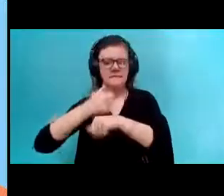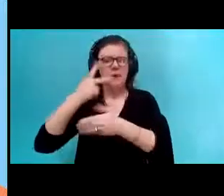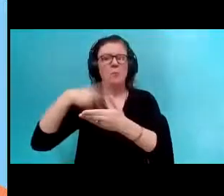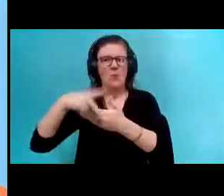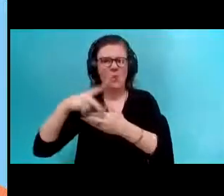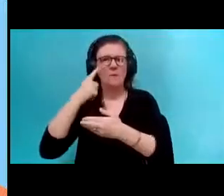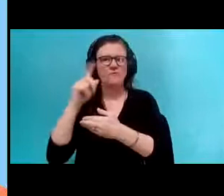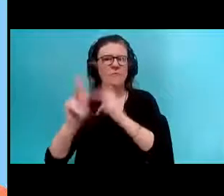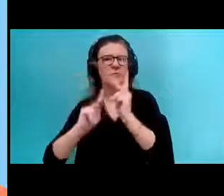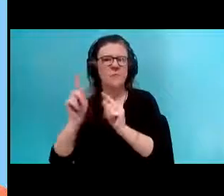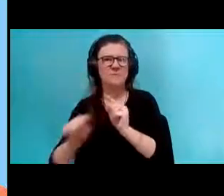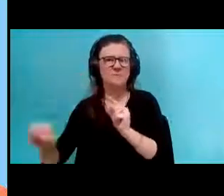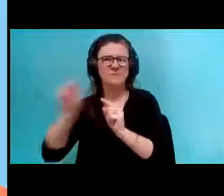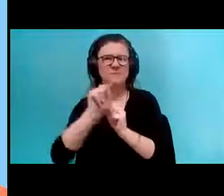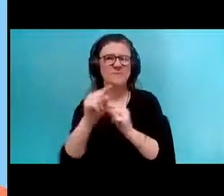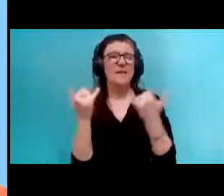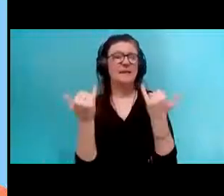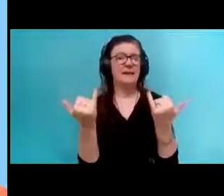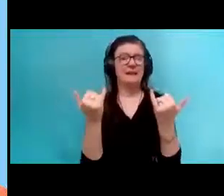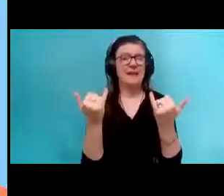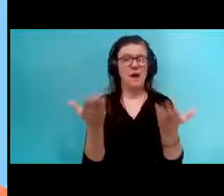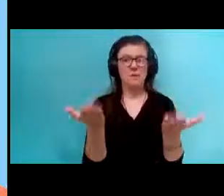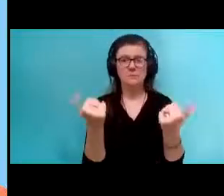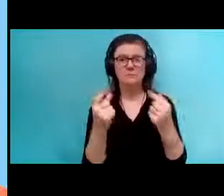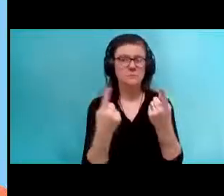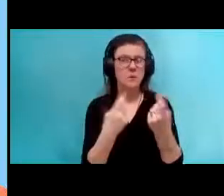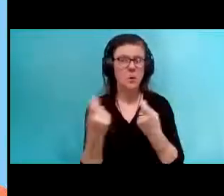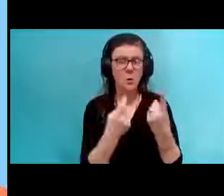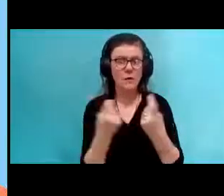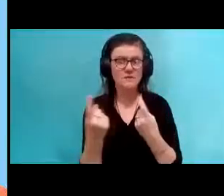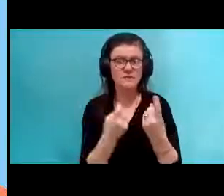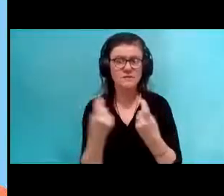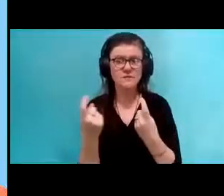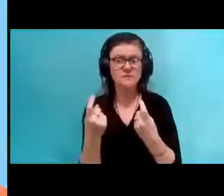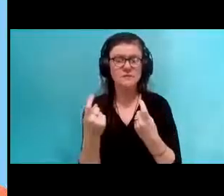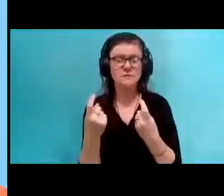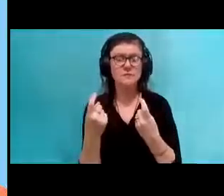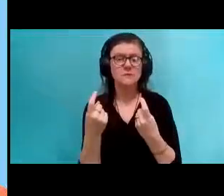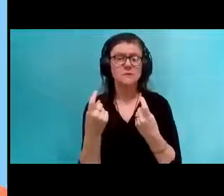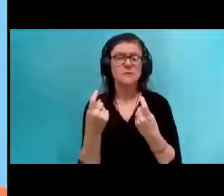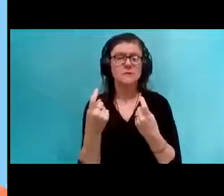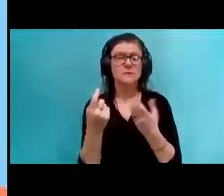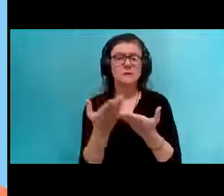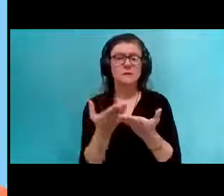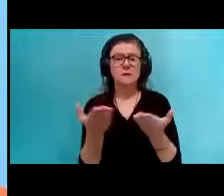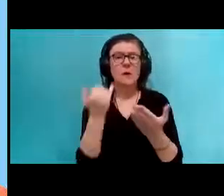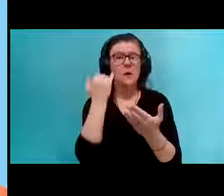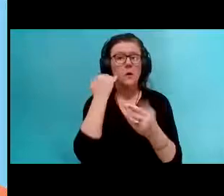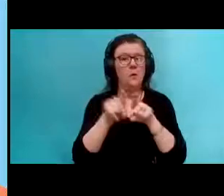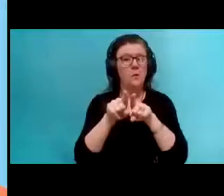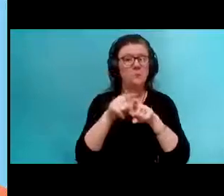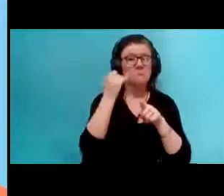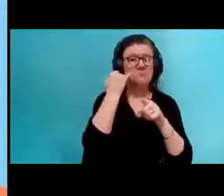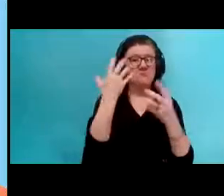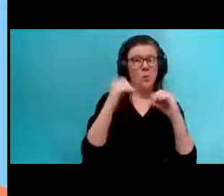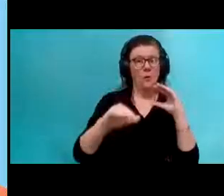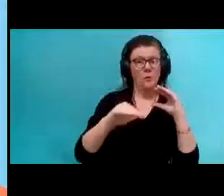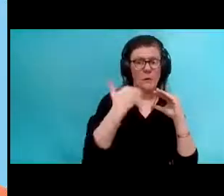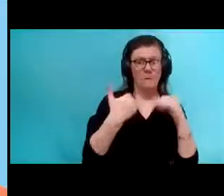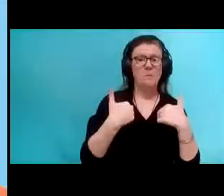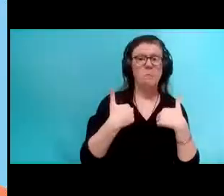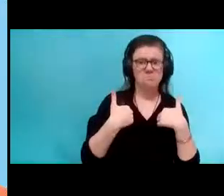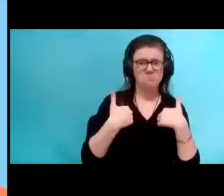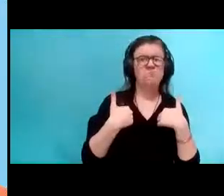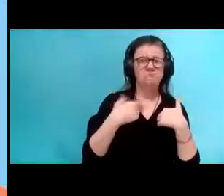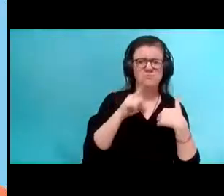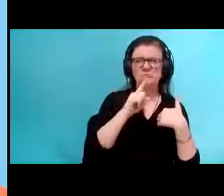I'll now open up the floor to any questions, very brief presentation. And you also, if you want to reach out to me after the webinar, I'll make sure Sightsavers